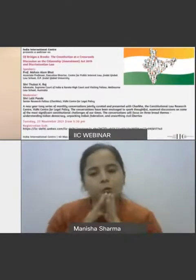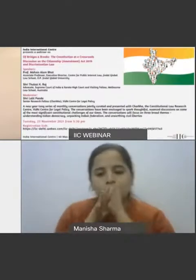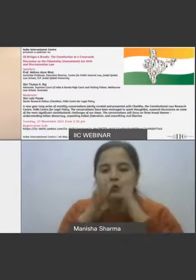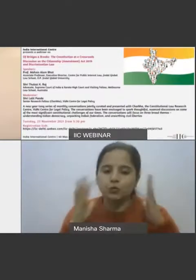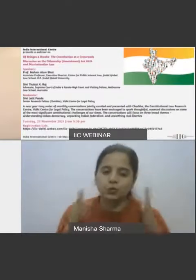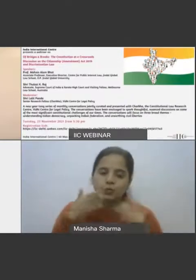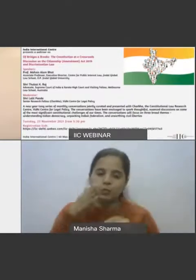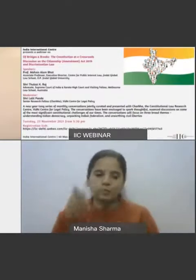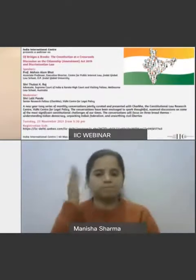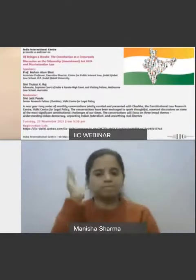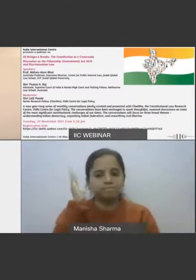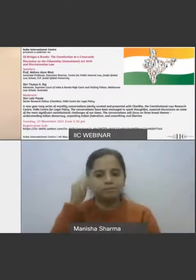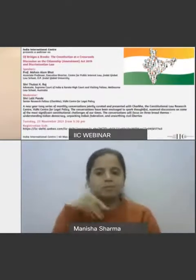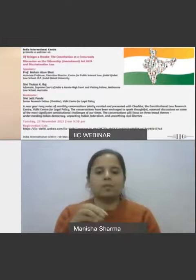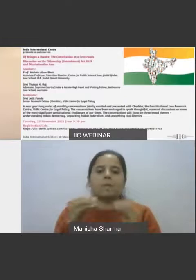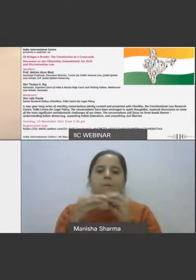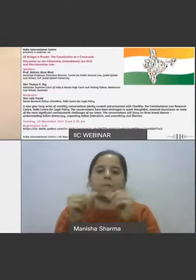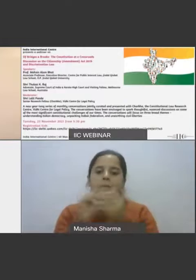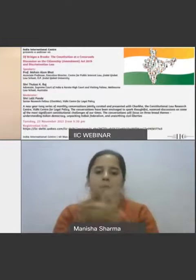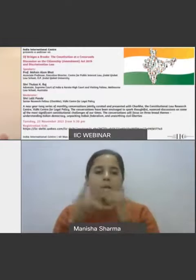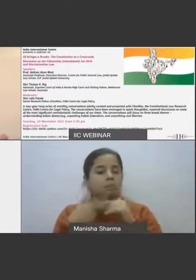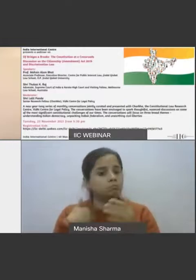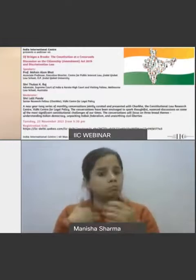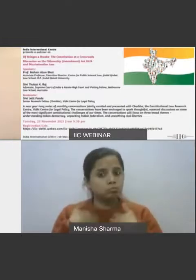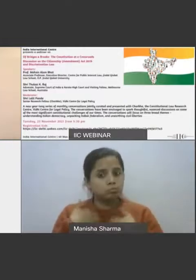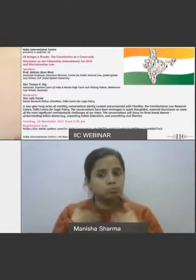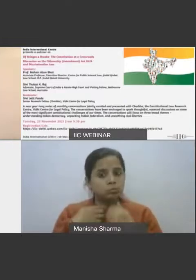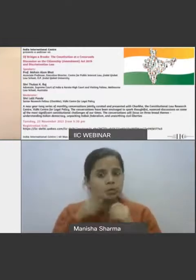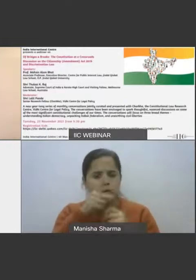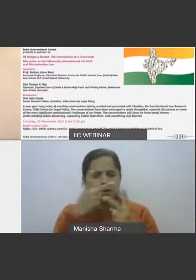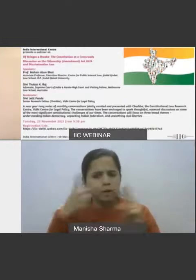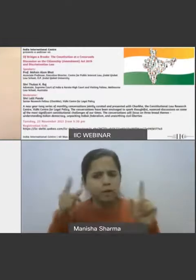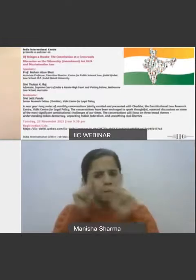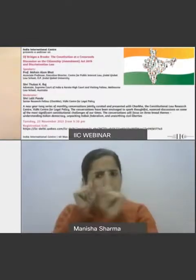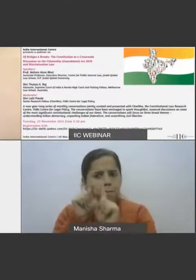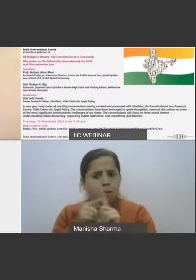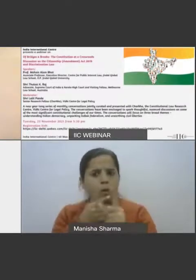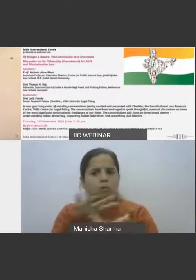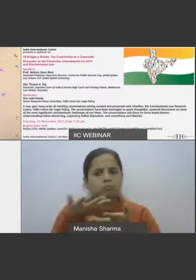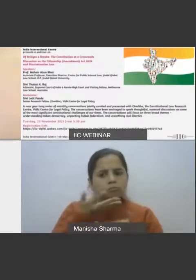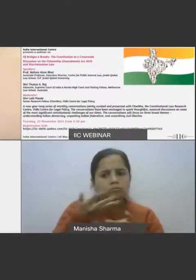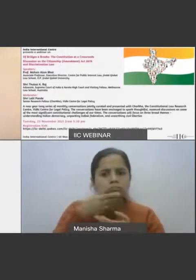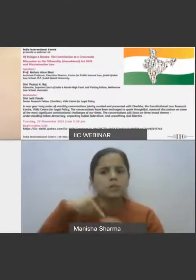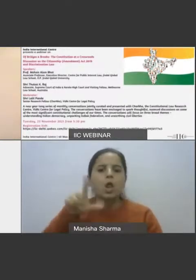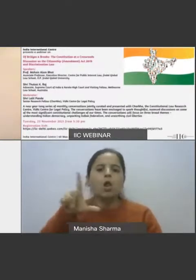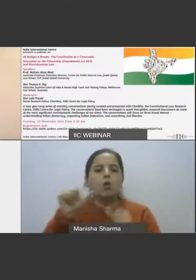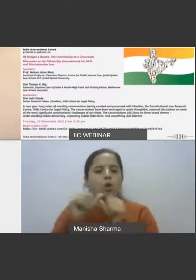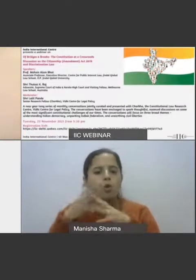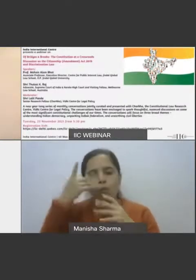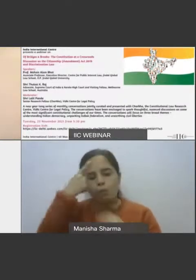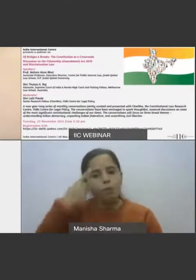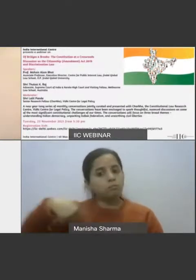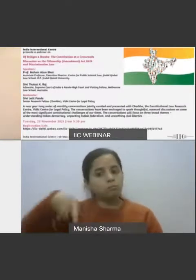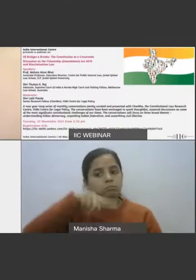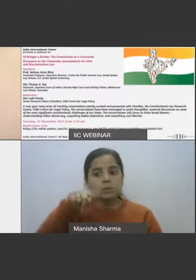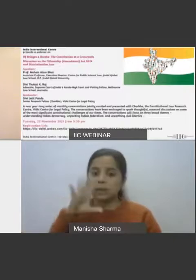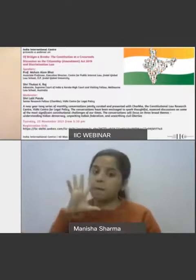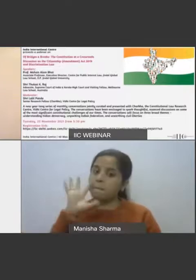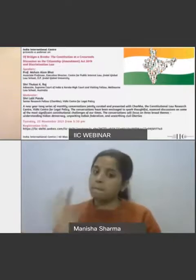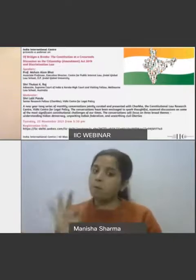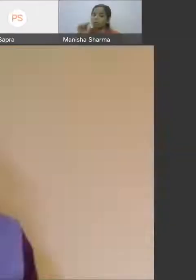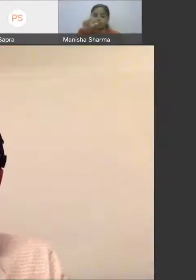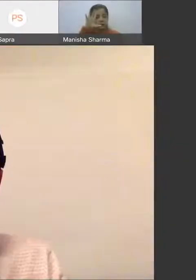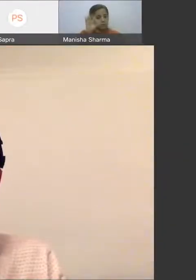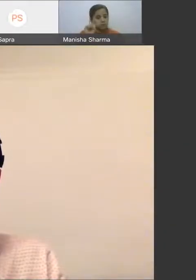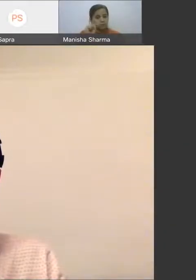Bhatt. And it's really interesting that you have laid out so many different aspects of this particular law for us. And it's important to remember that though